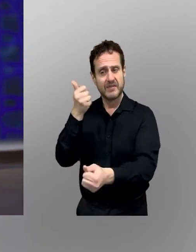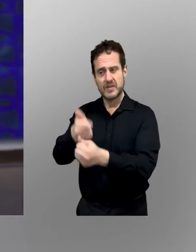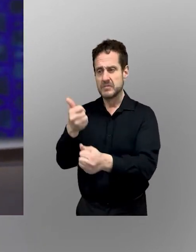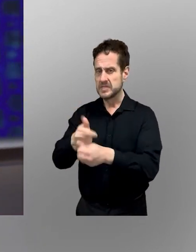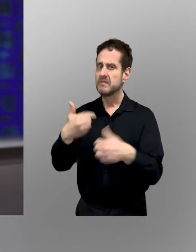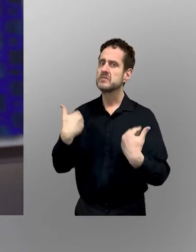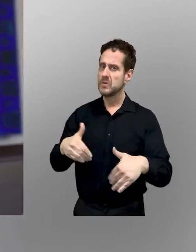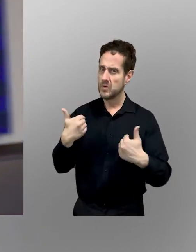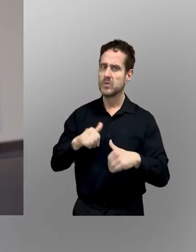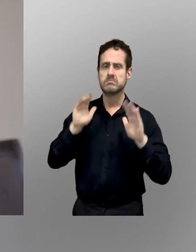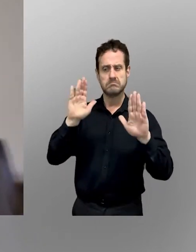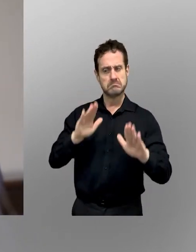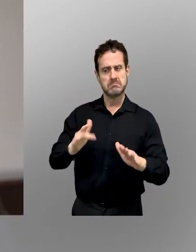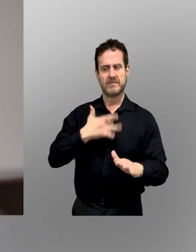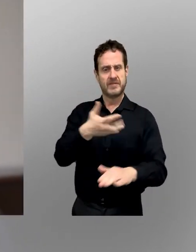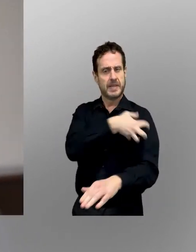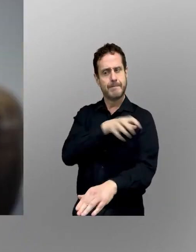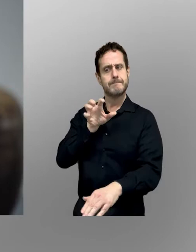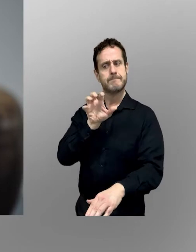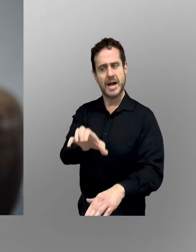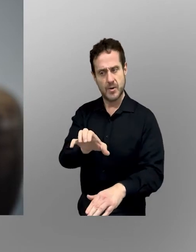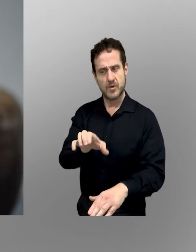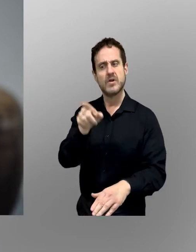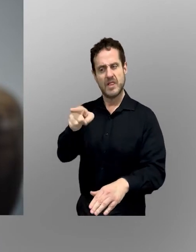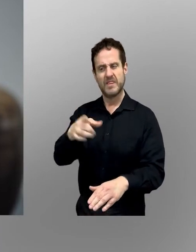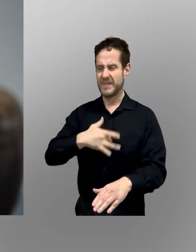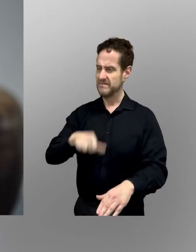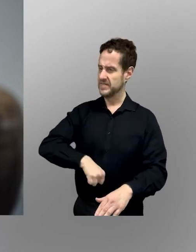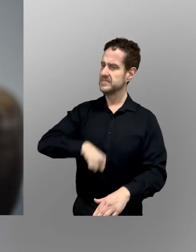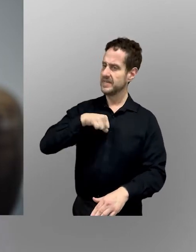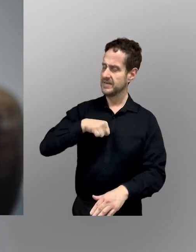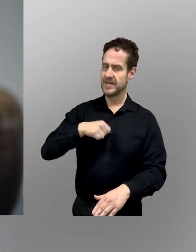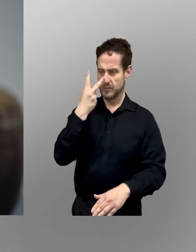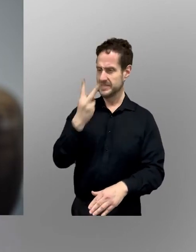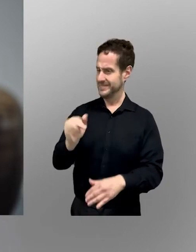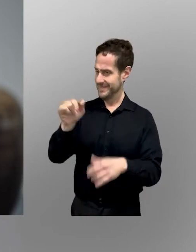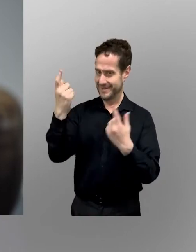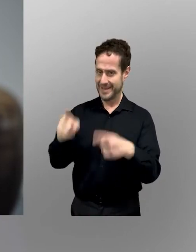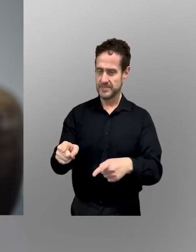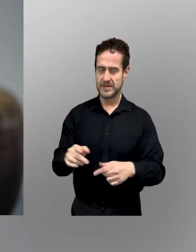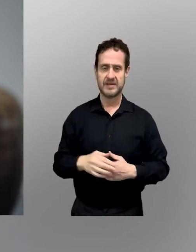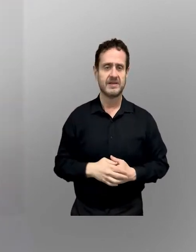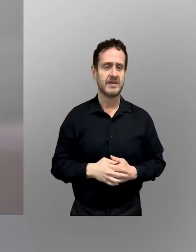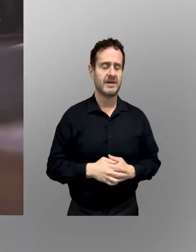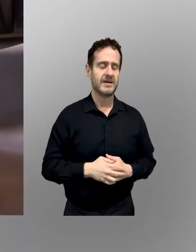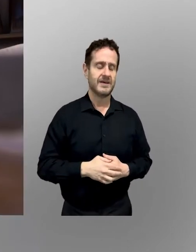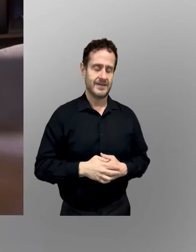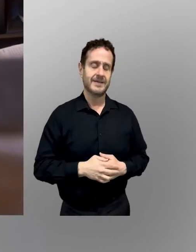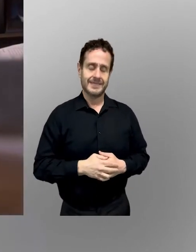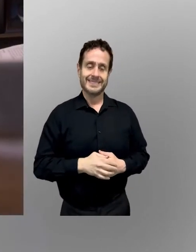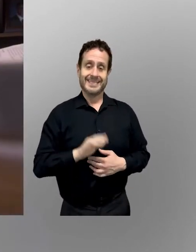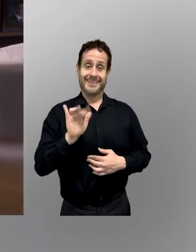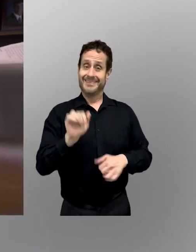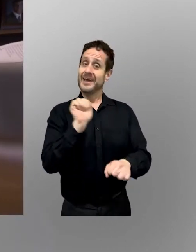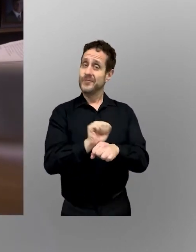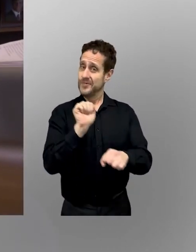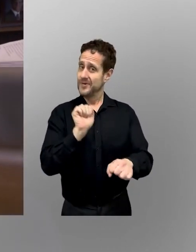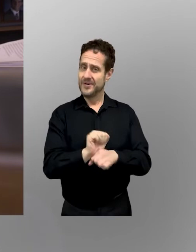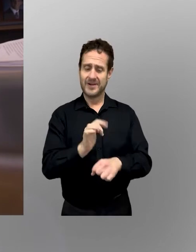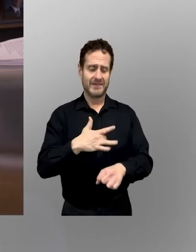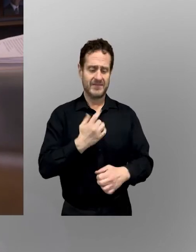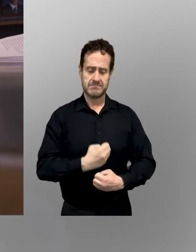to help advocate for themselves. There's this sense of empowerment and dignity that you see. It's a